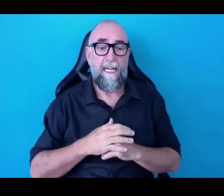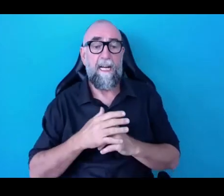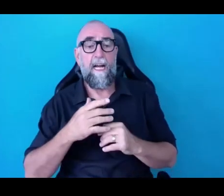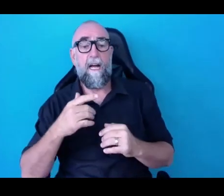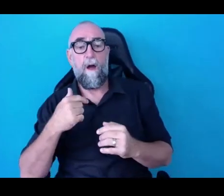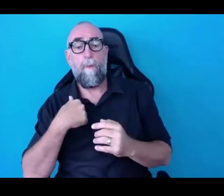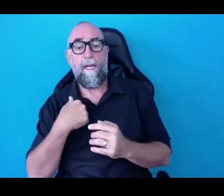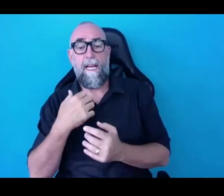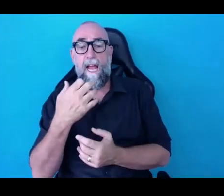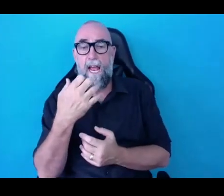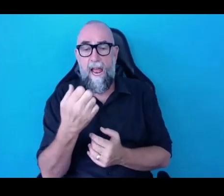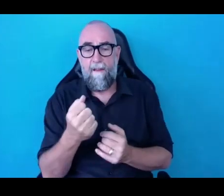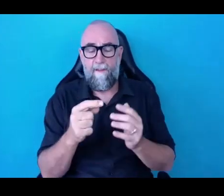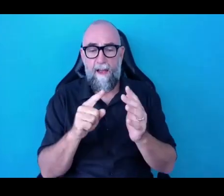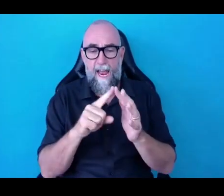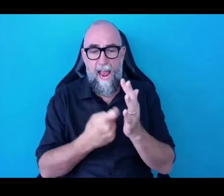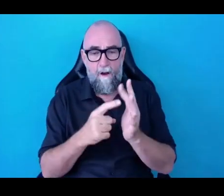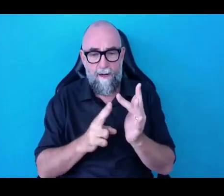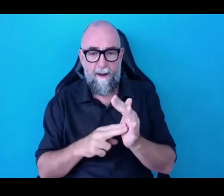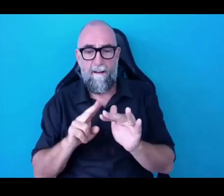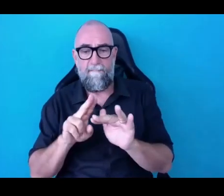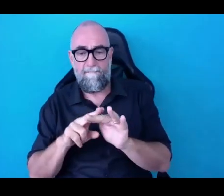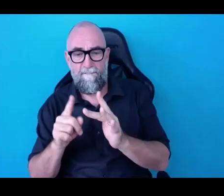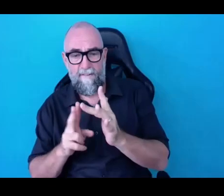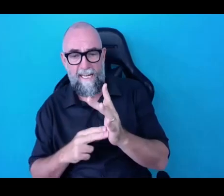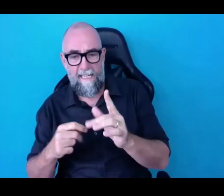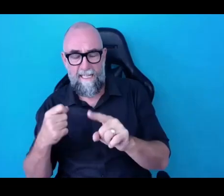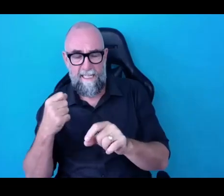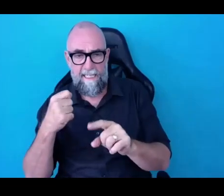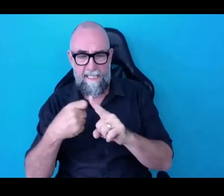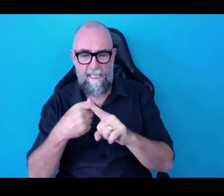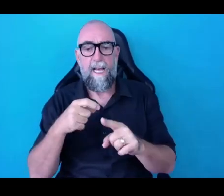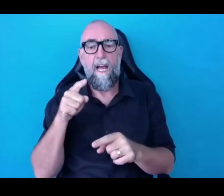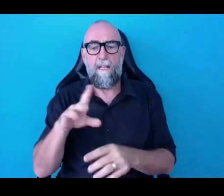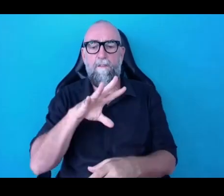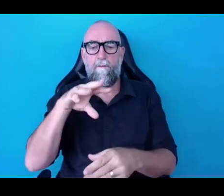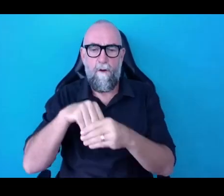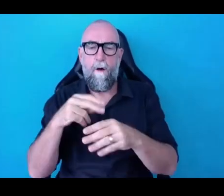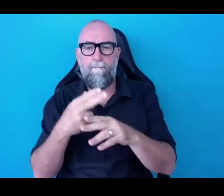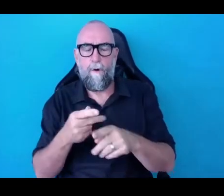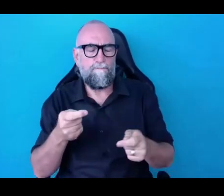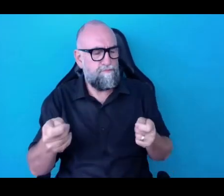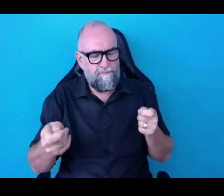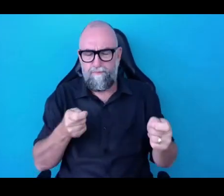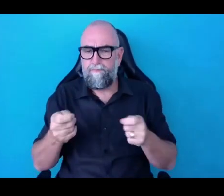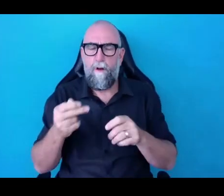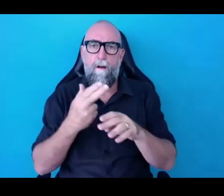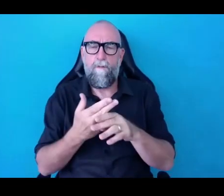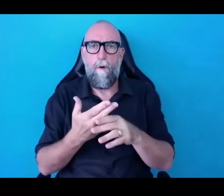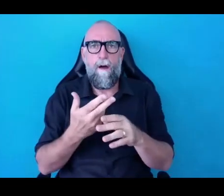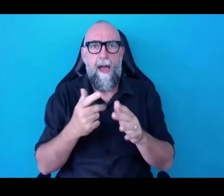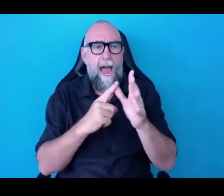Erin Vink at the ArcLF New South Wales went from curator of Aboriginal art to curator of Aboriginal art and global Indigenous art.